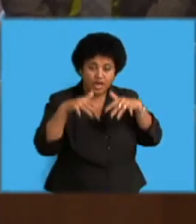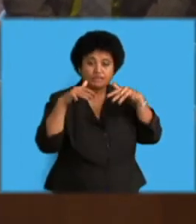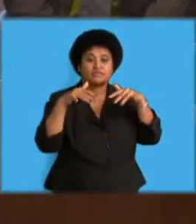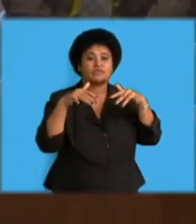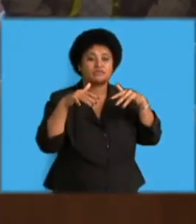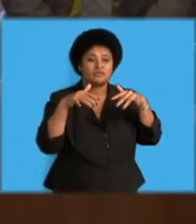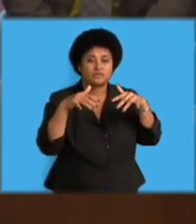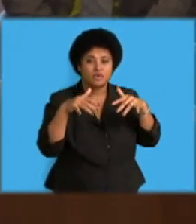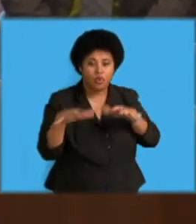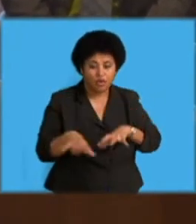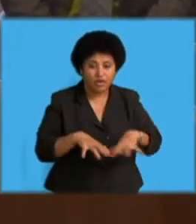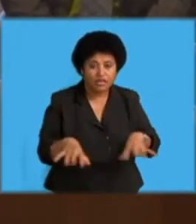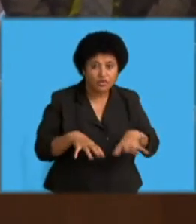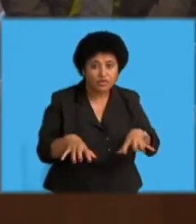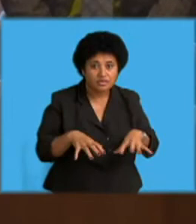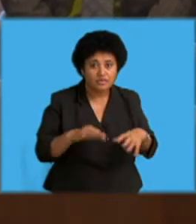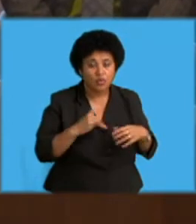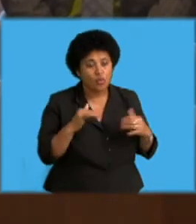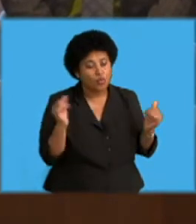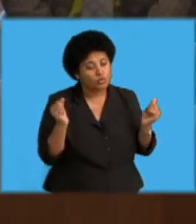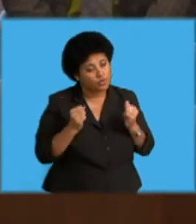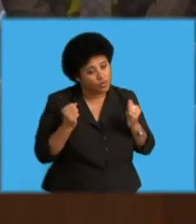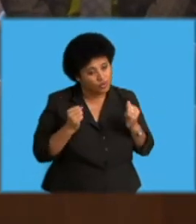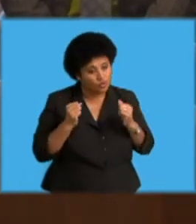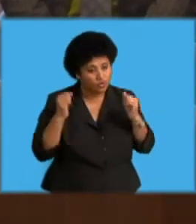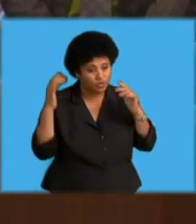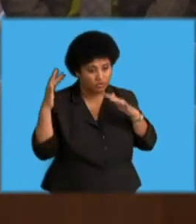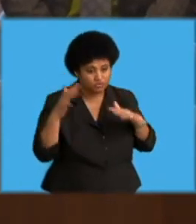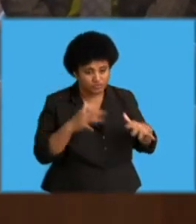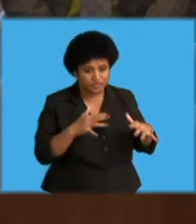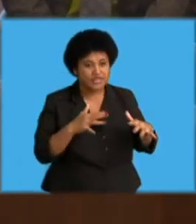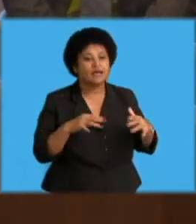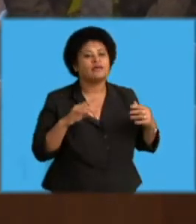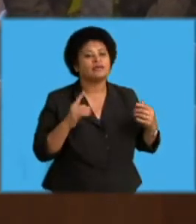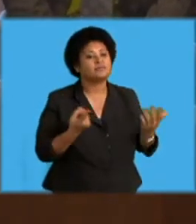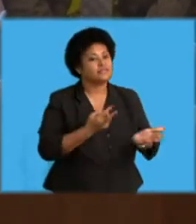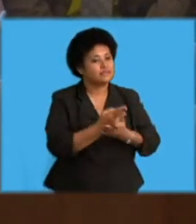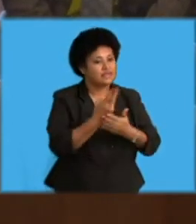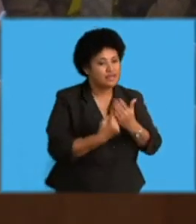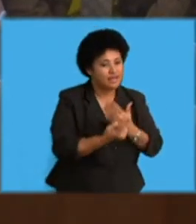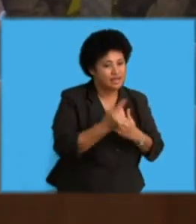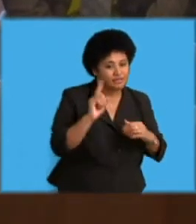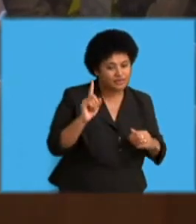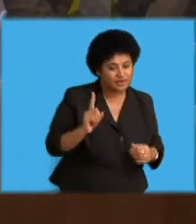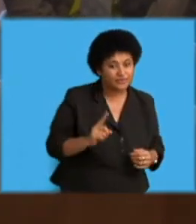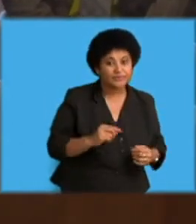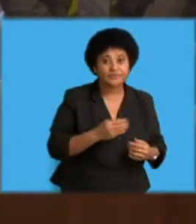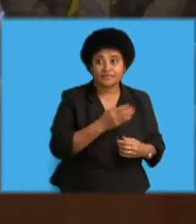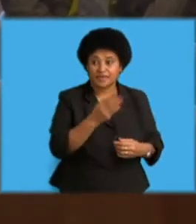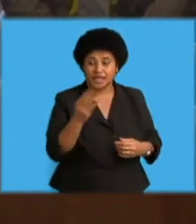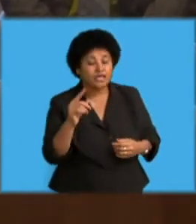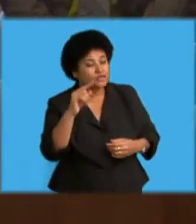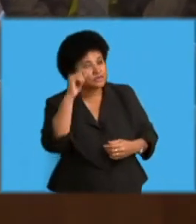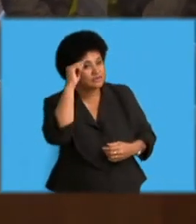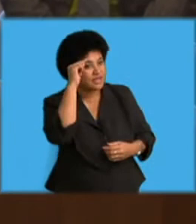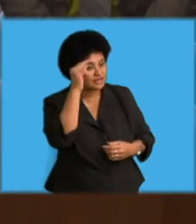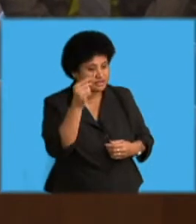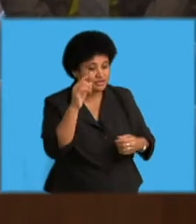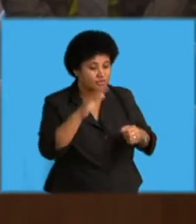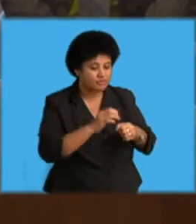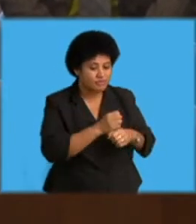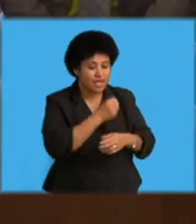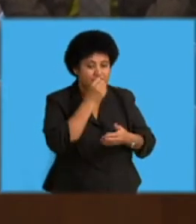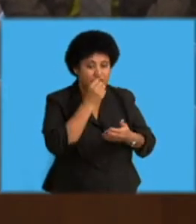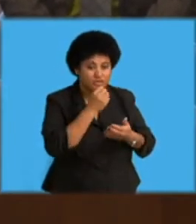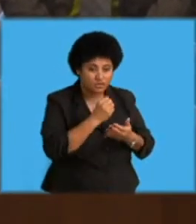to cold blizzards. But the reality, Madam Speaker, is that for you to be able to ensure that